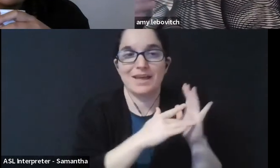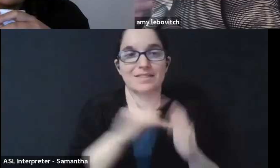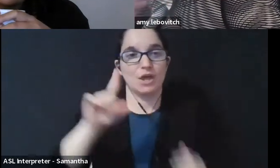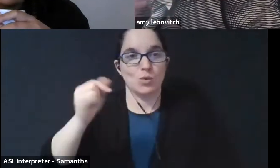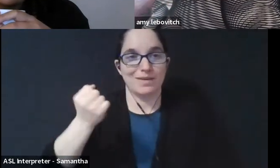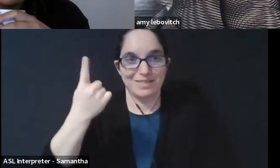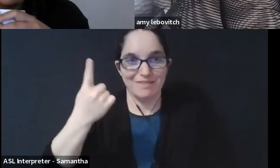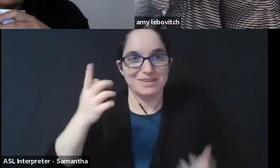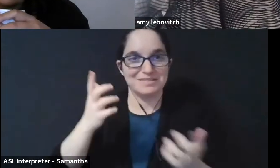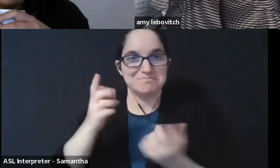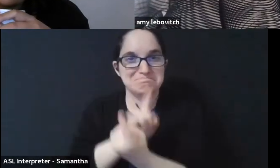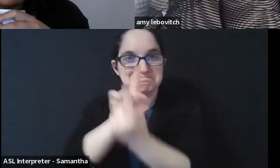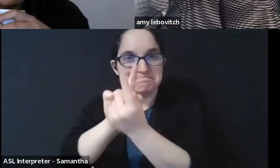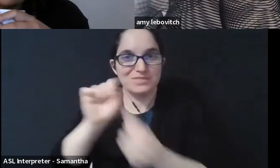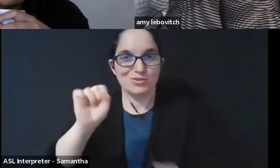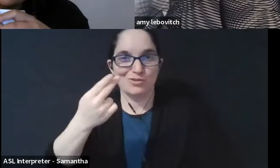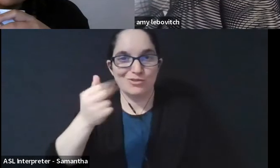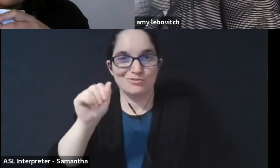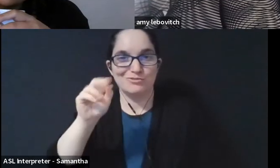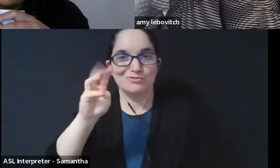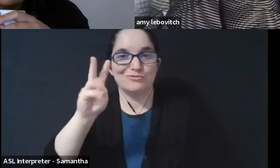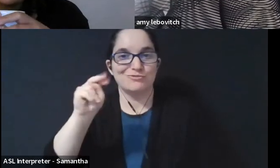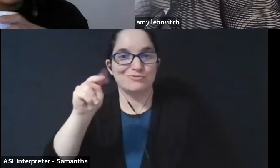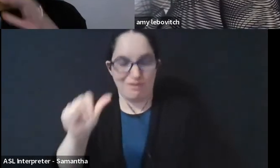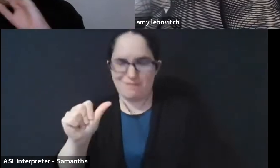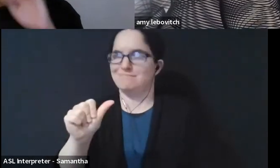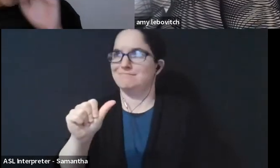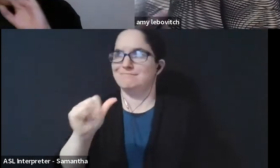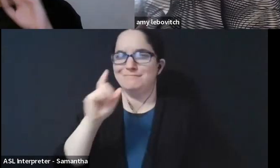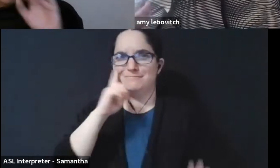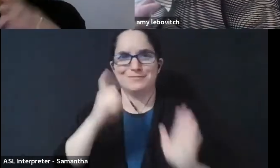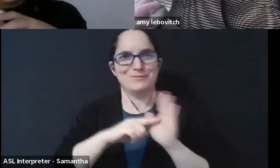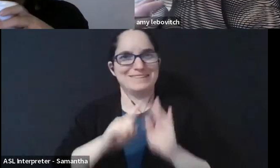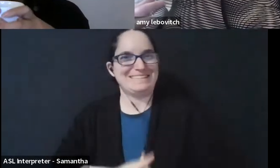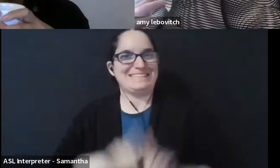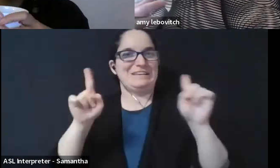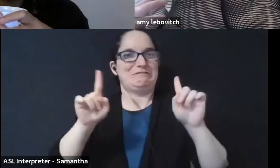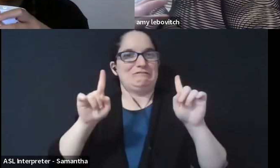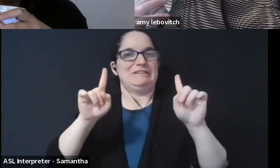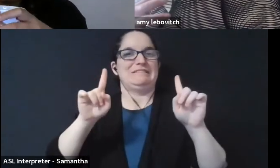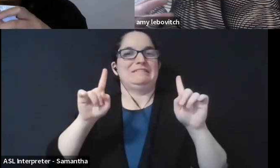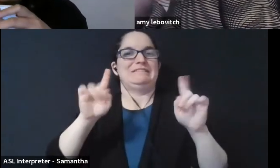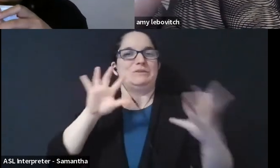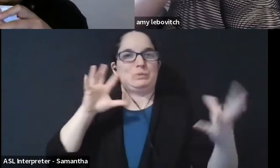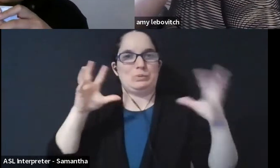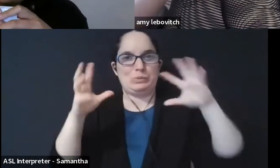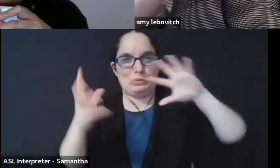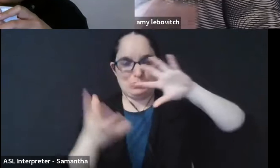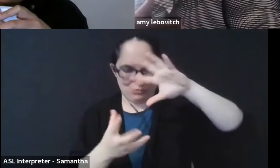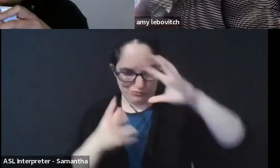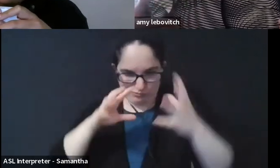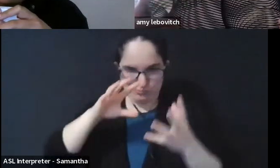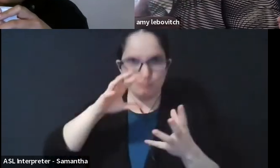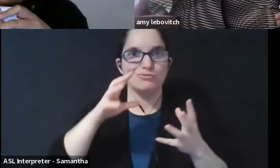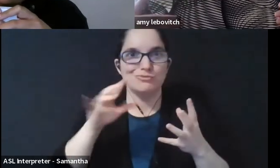2011. And it's just a different world. It was like there was an ability